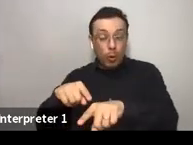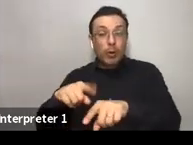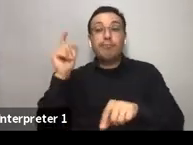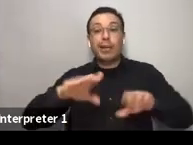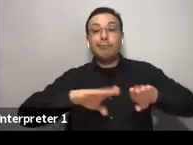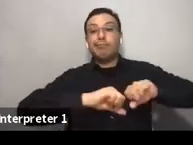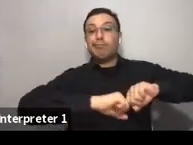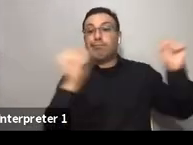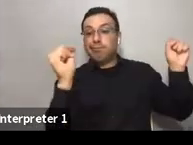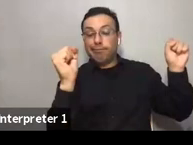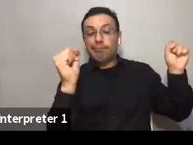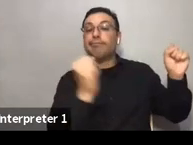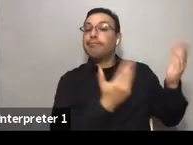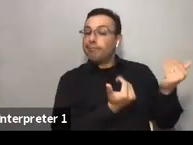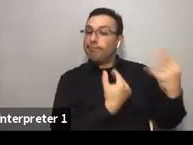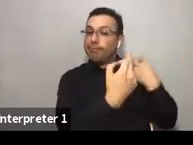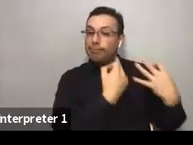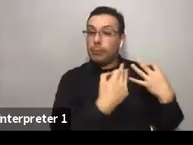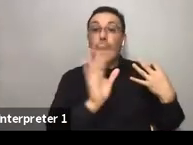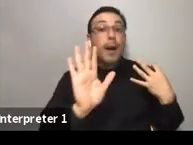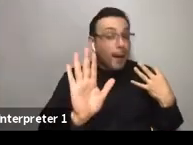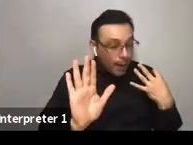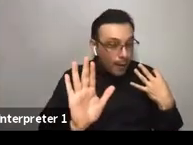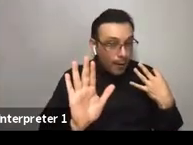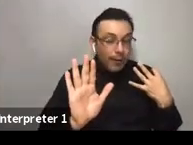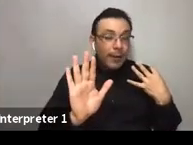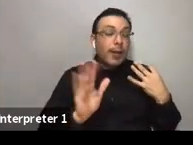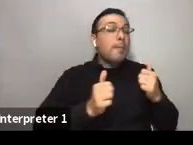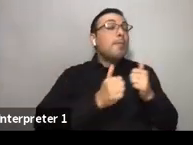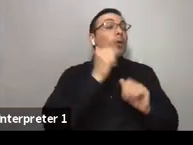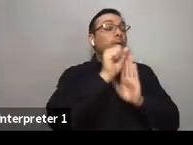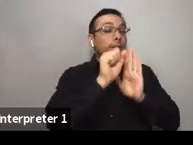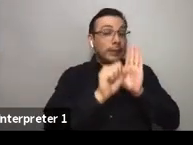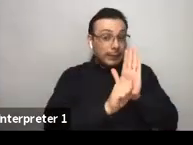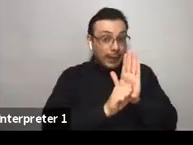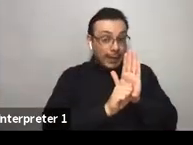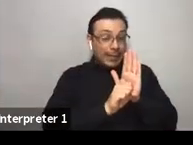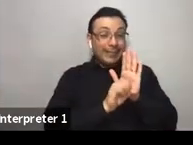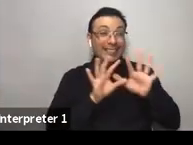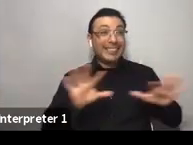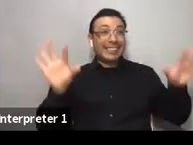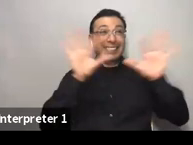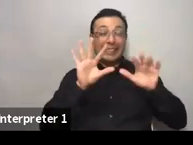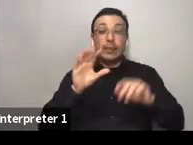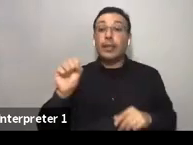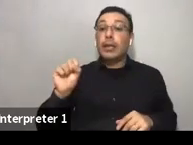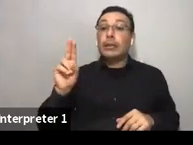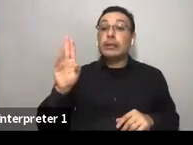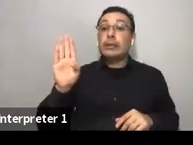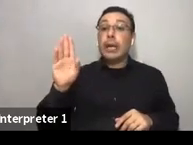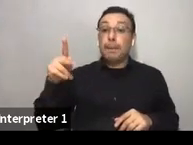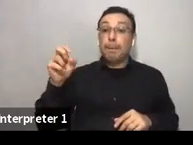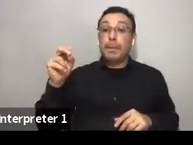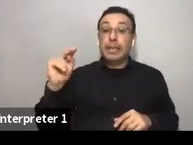important caveat in this is that in most states, a subpoena is not considered a court order. So when we say